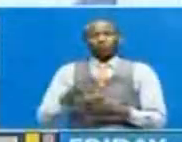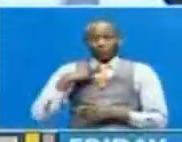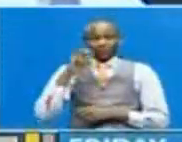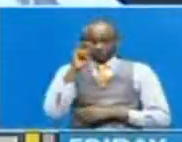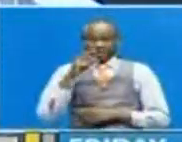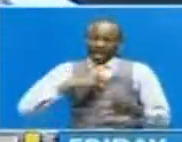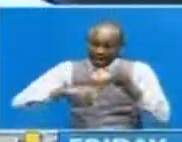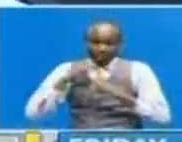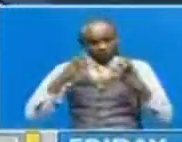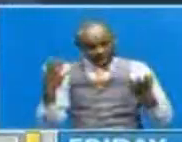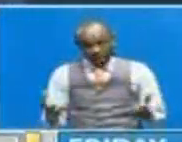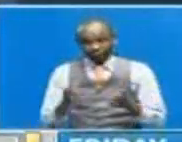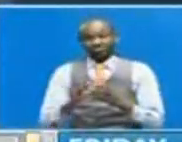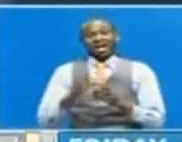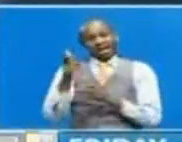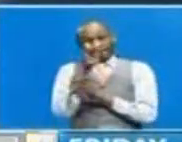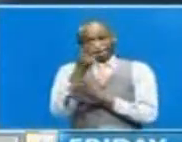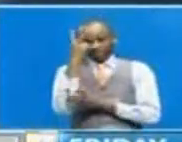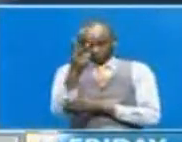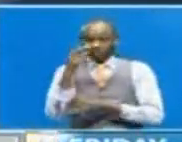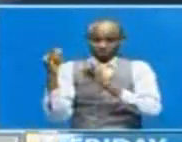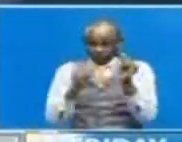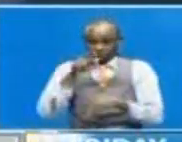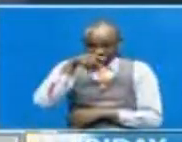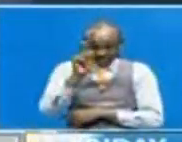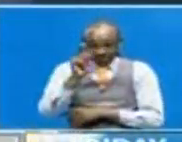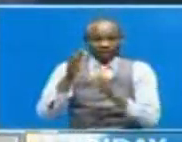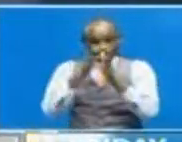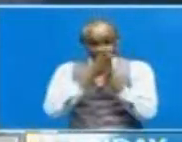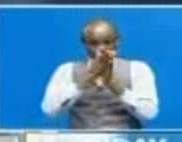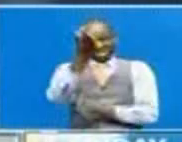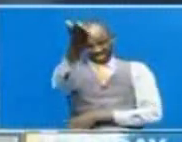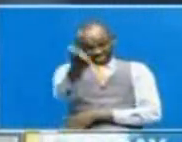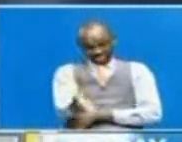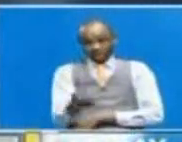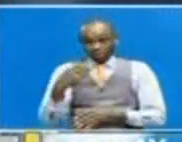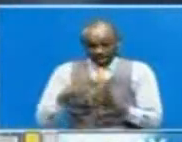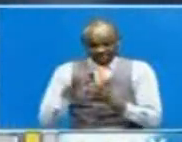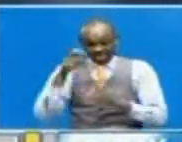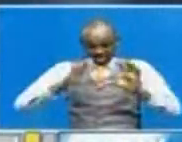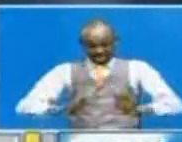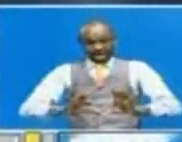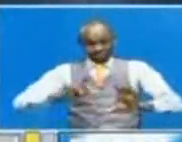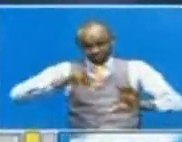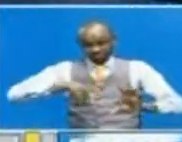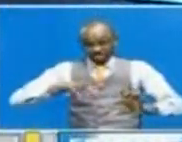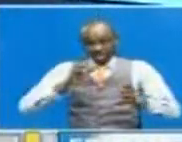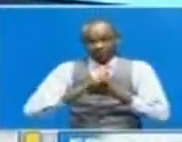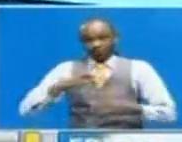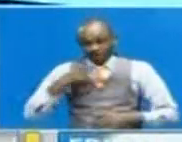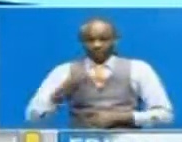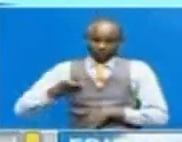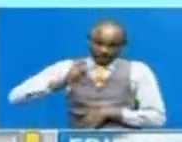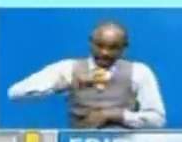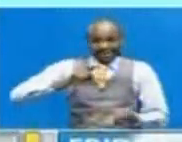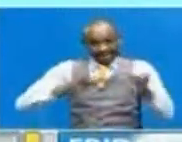put it into action. Camera two is yours. Introduce yourself. The story is on the autocue. You have a backup one right there in front of you. If you feel like